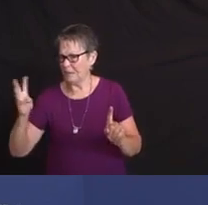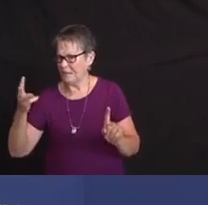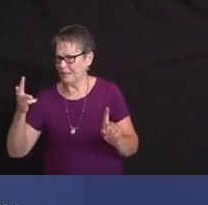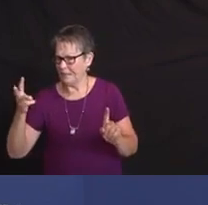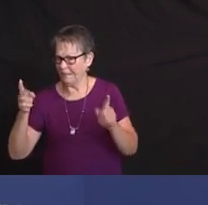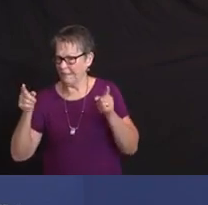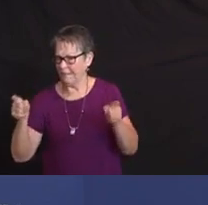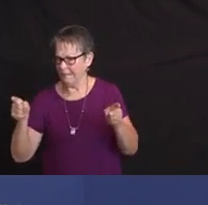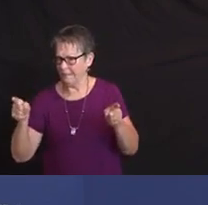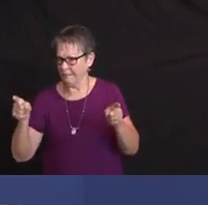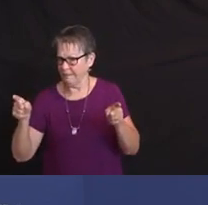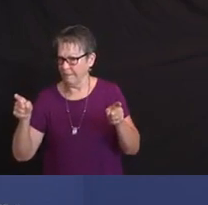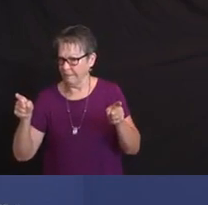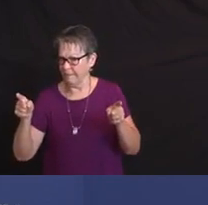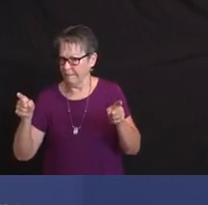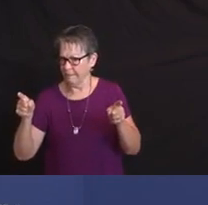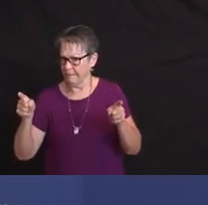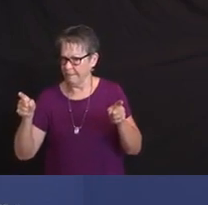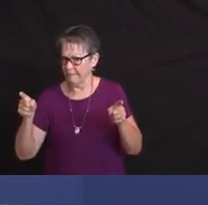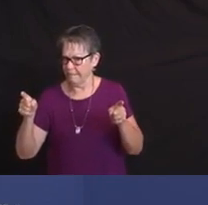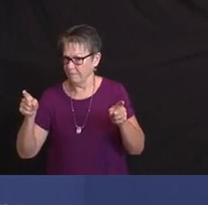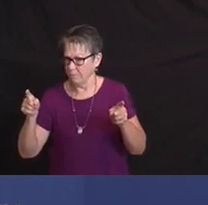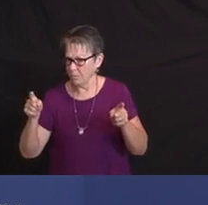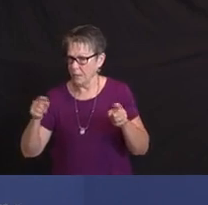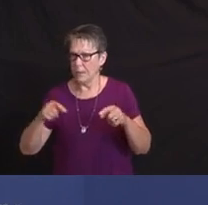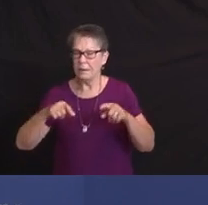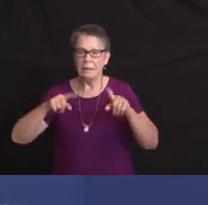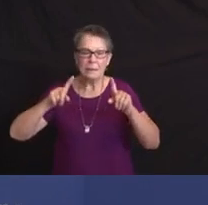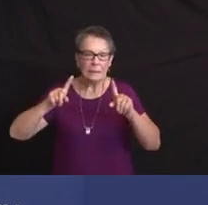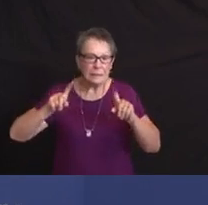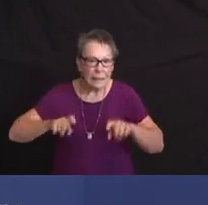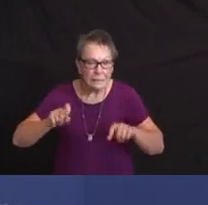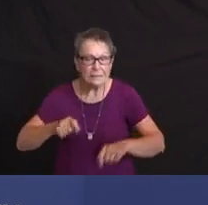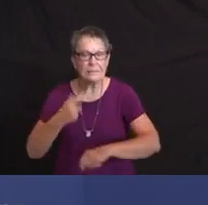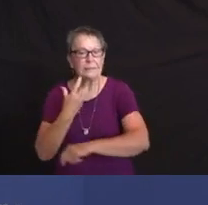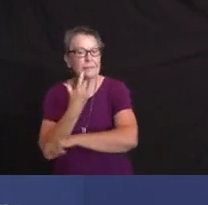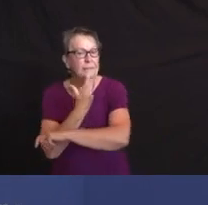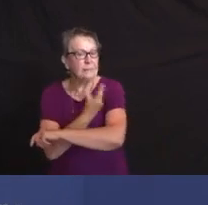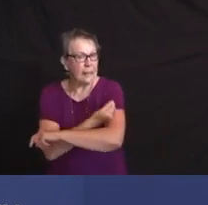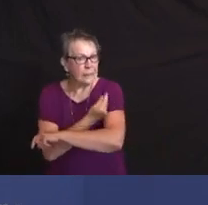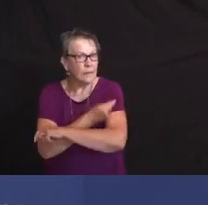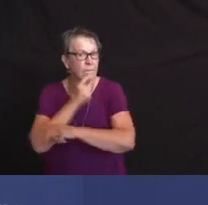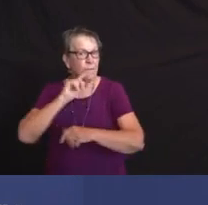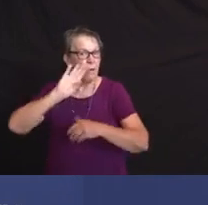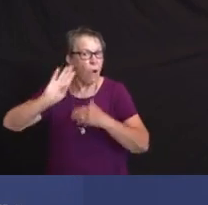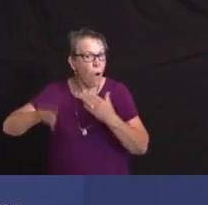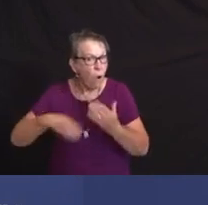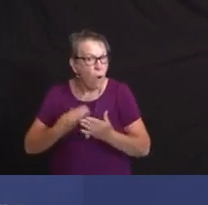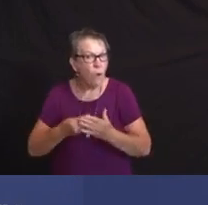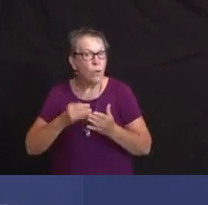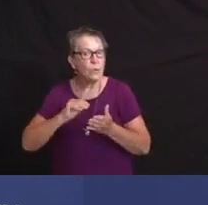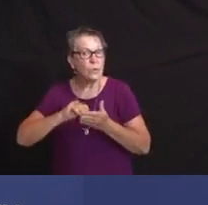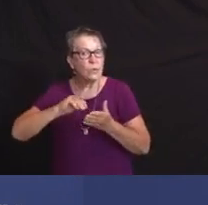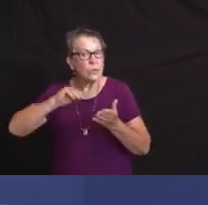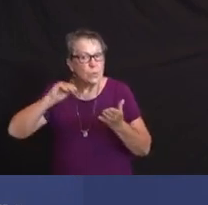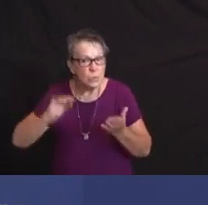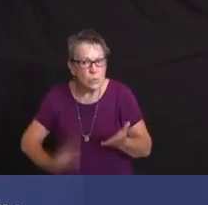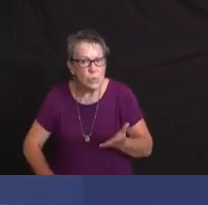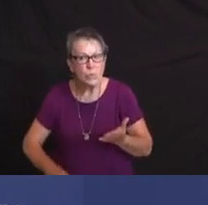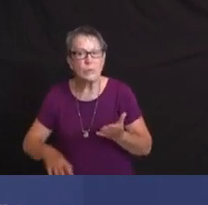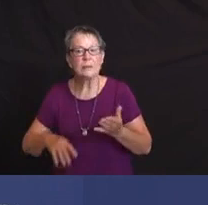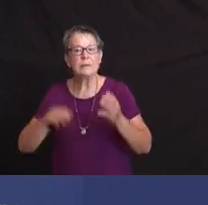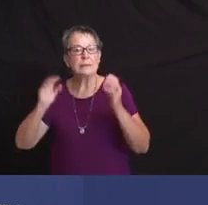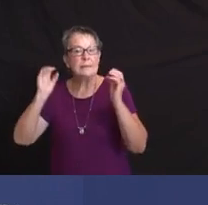open to all eligible students, faculty, staff, family, and community members. So all are